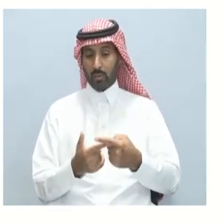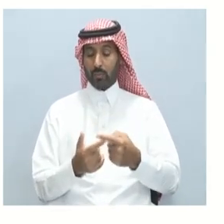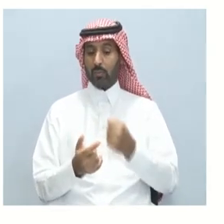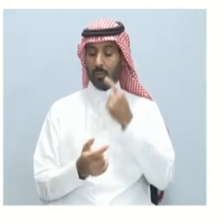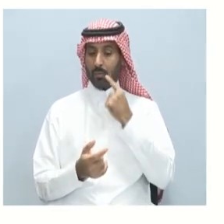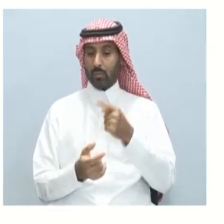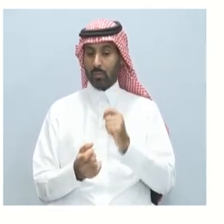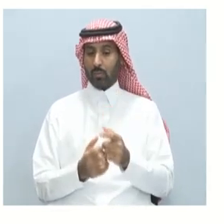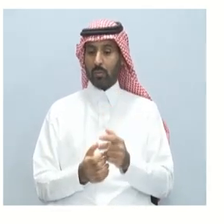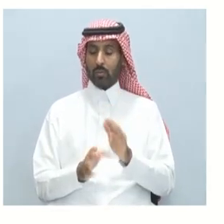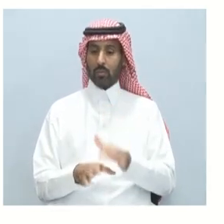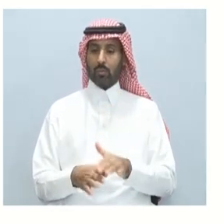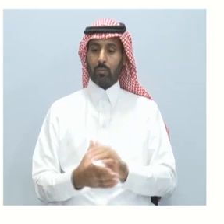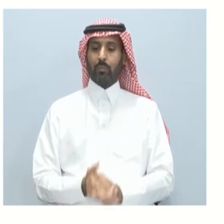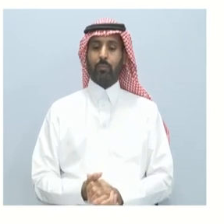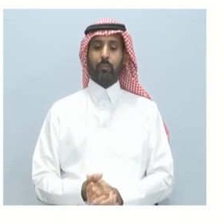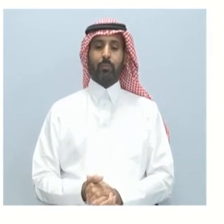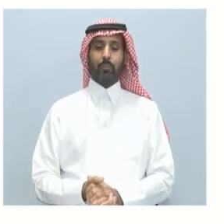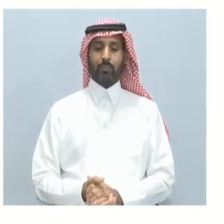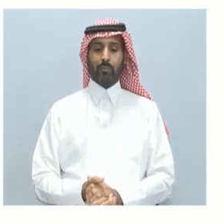always rationalize things.